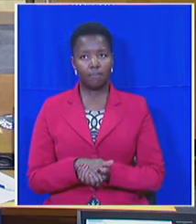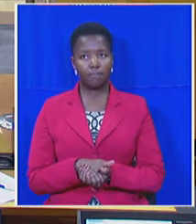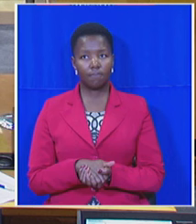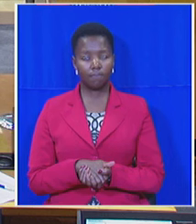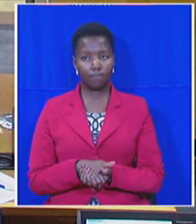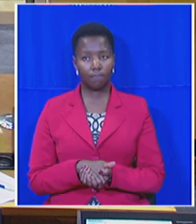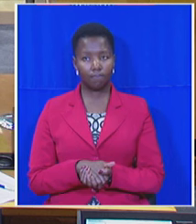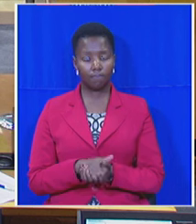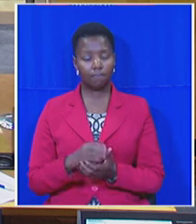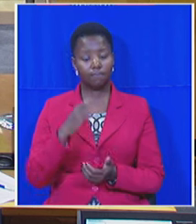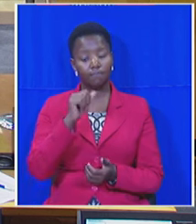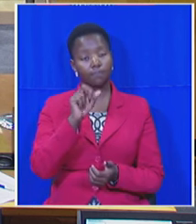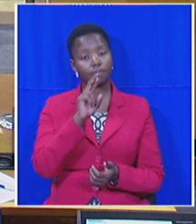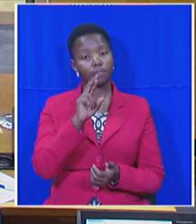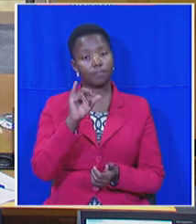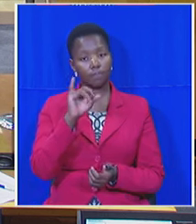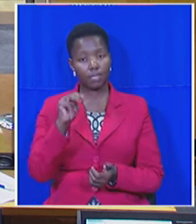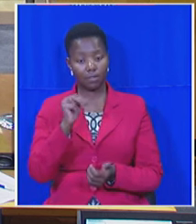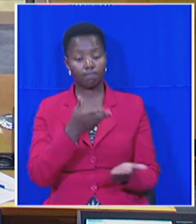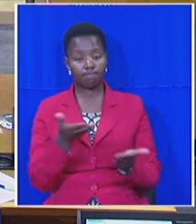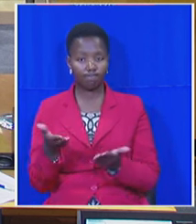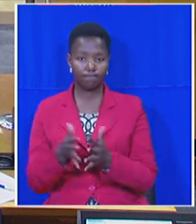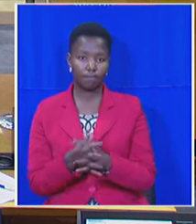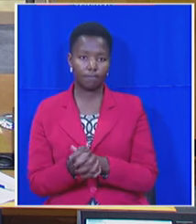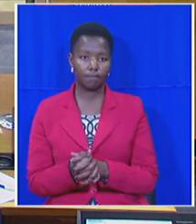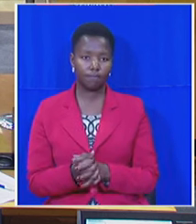Honorable Karel, Chairperson.